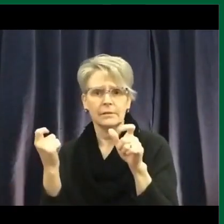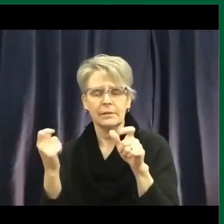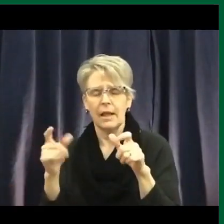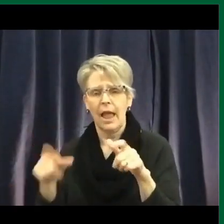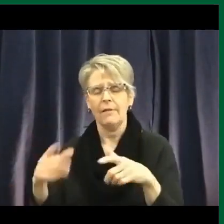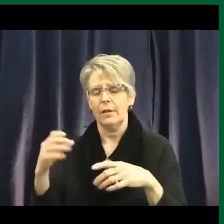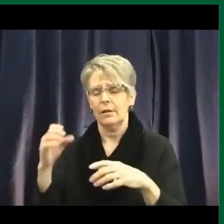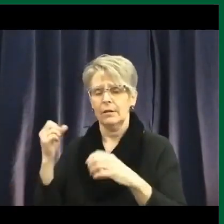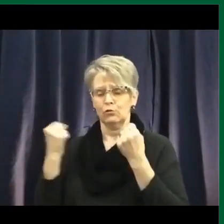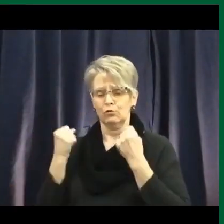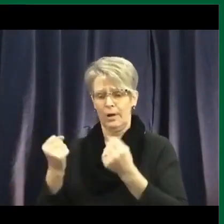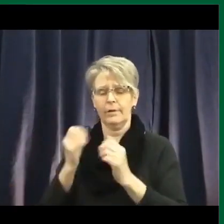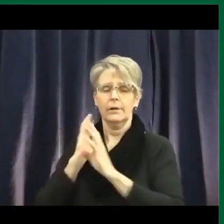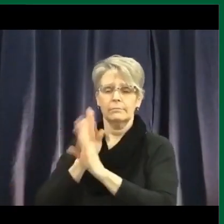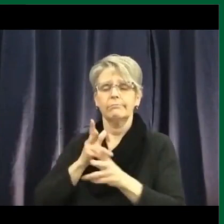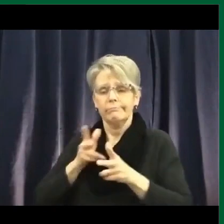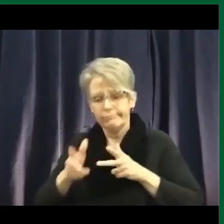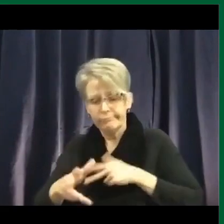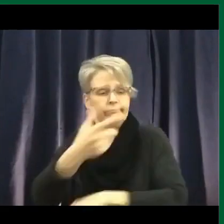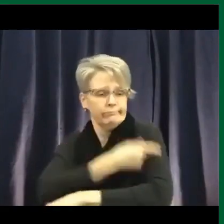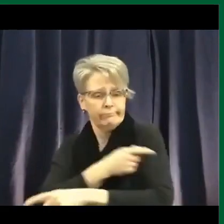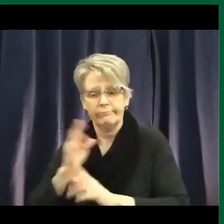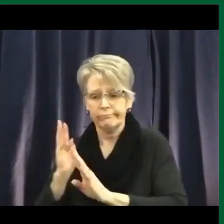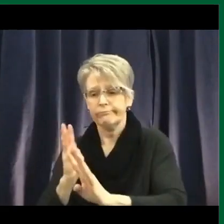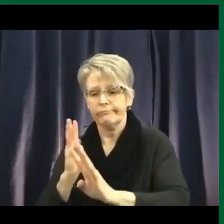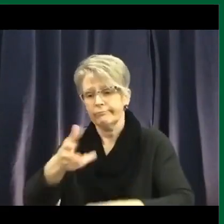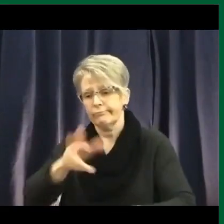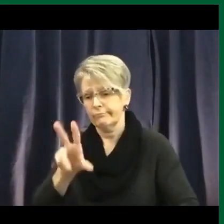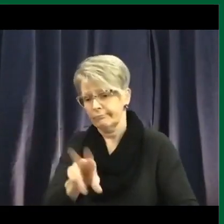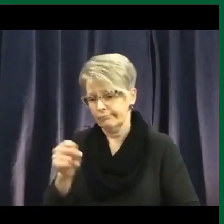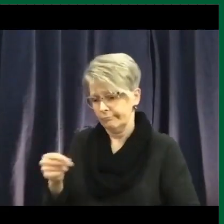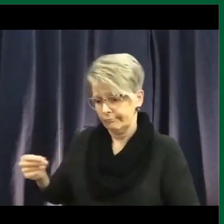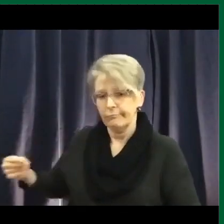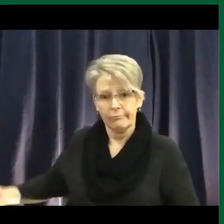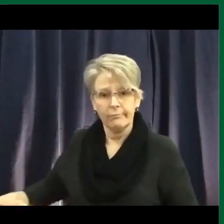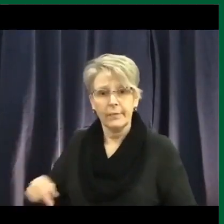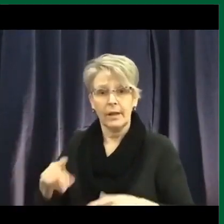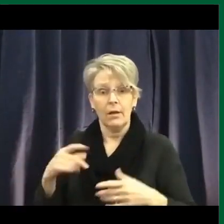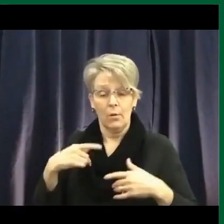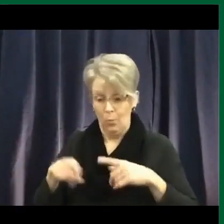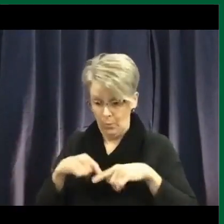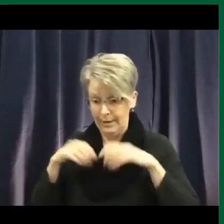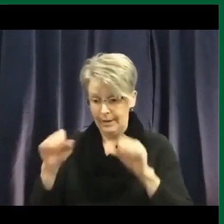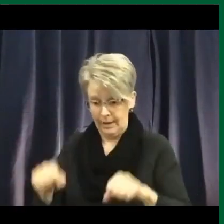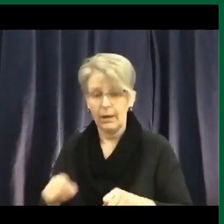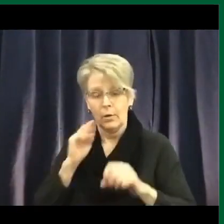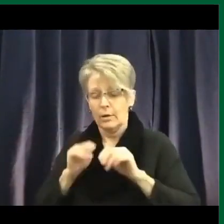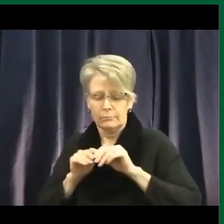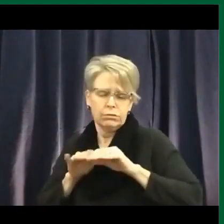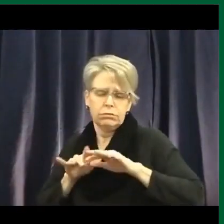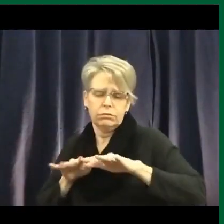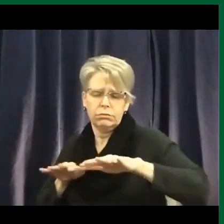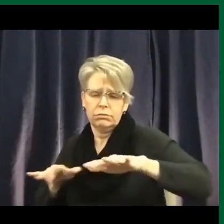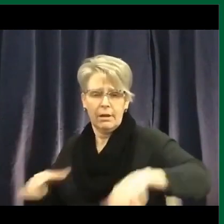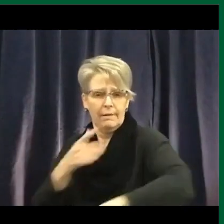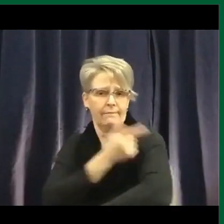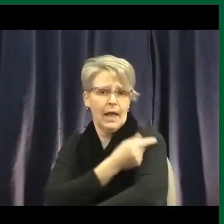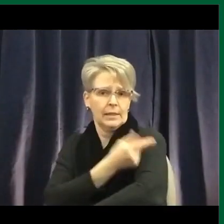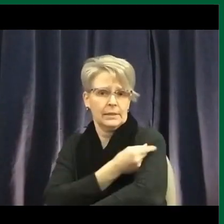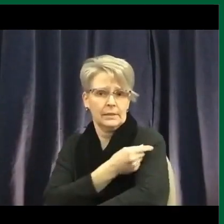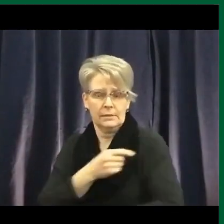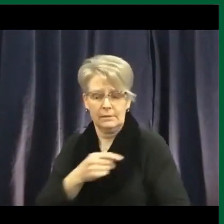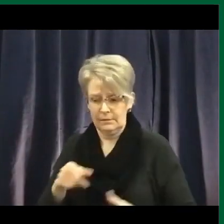clinics in the next number of days, as soon as we are able to deploy a very large number of vaccines, relative in particular to what we